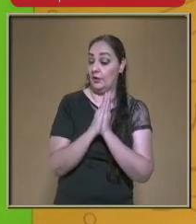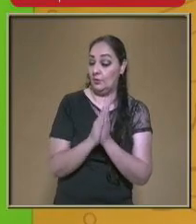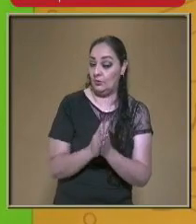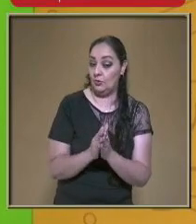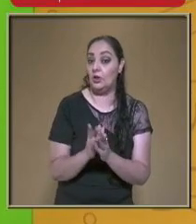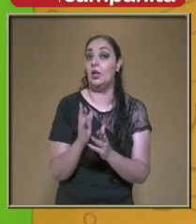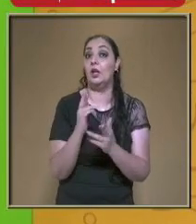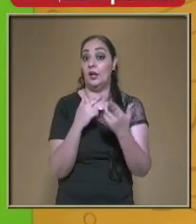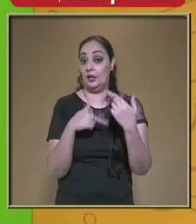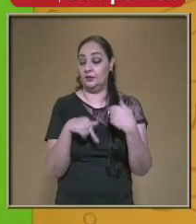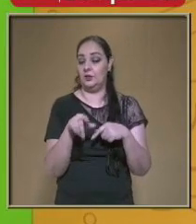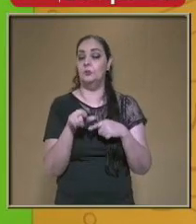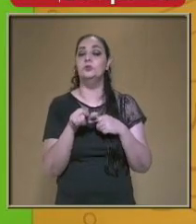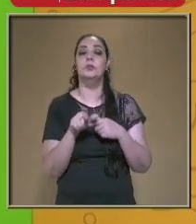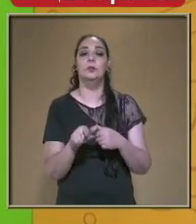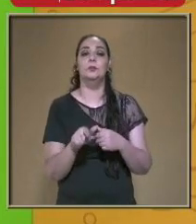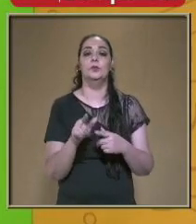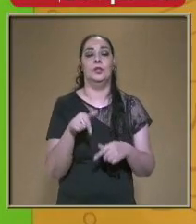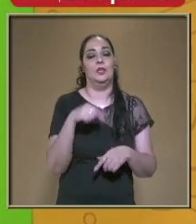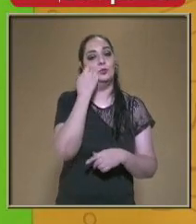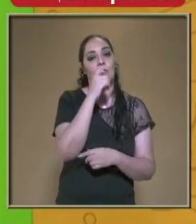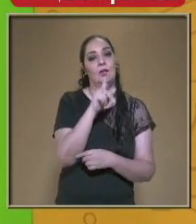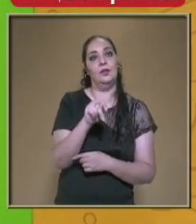back, okay? We will return.